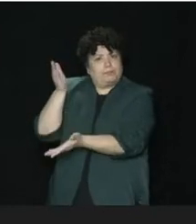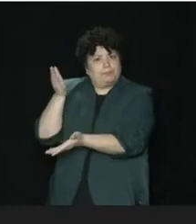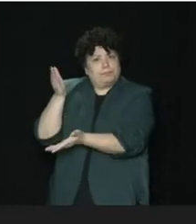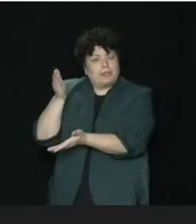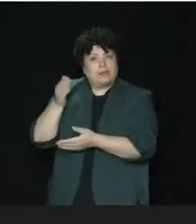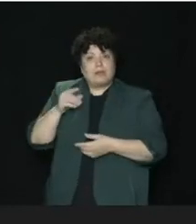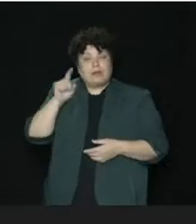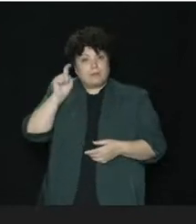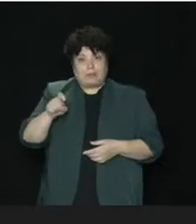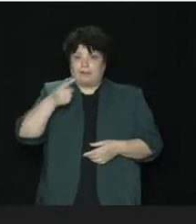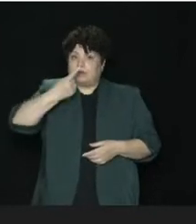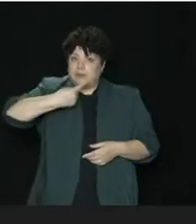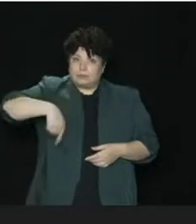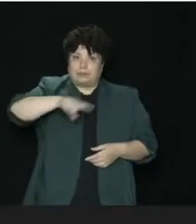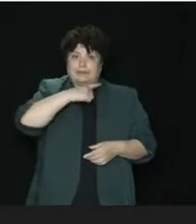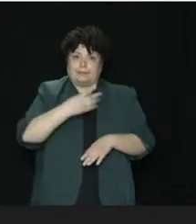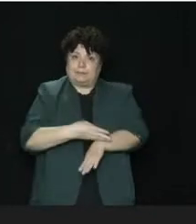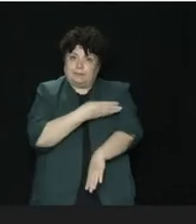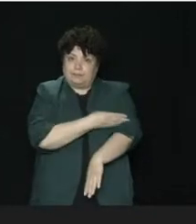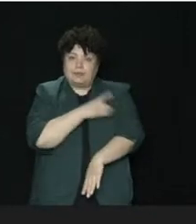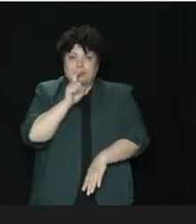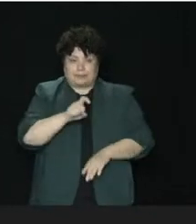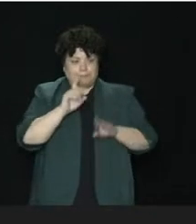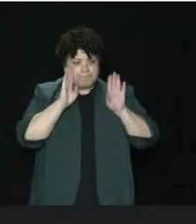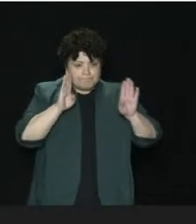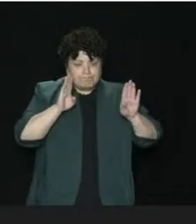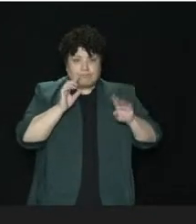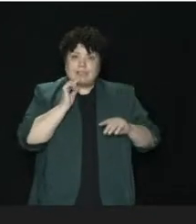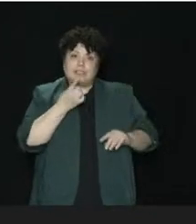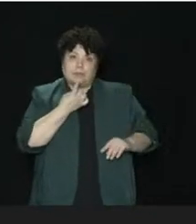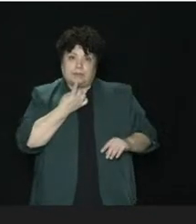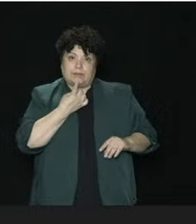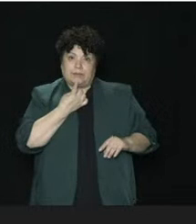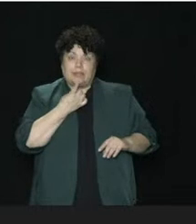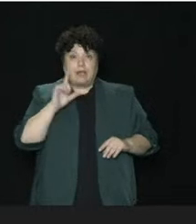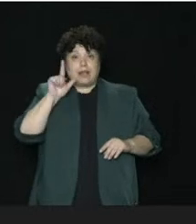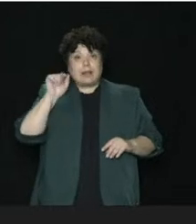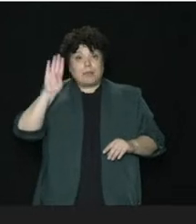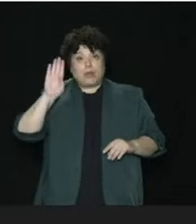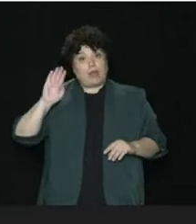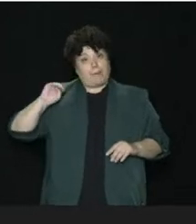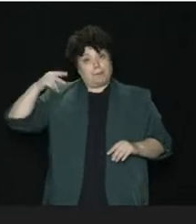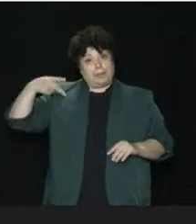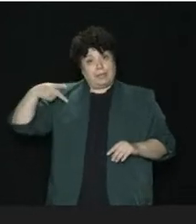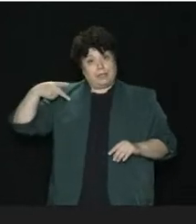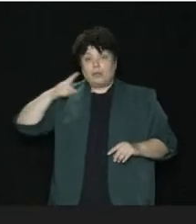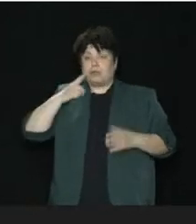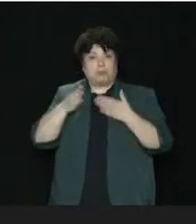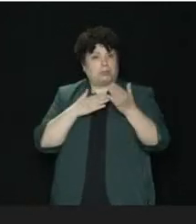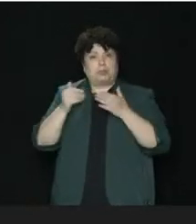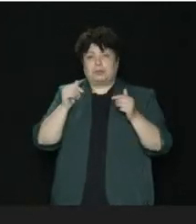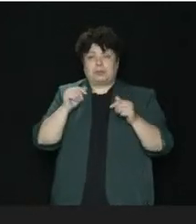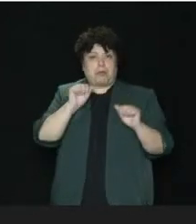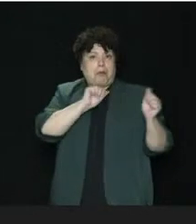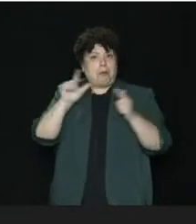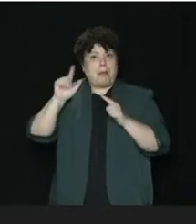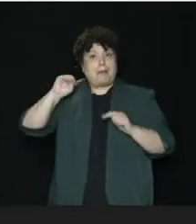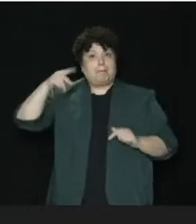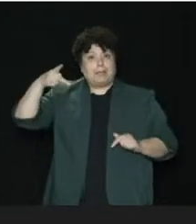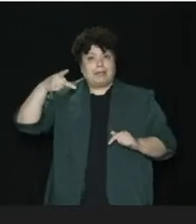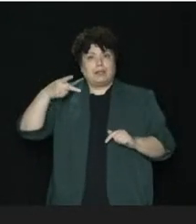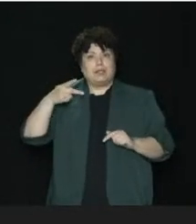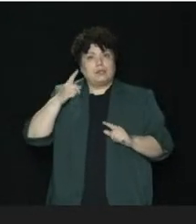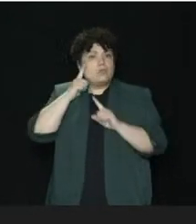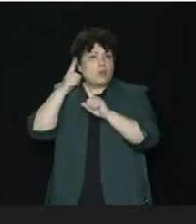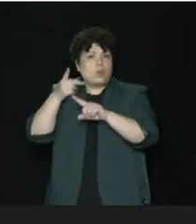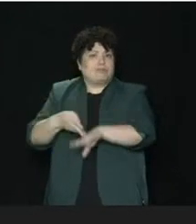We all need to take this seriously. And I know it's something that Liberal MPs, like all MPs, want to do a better job of.